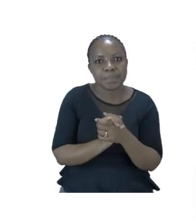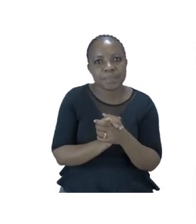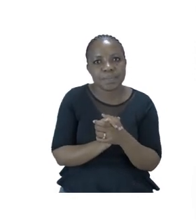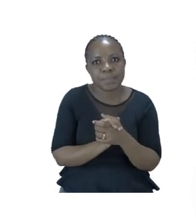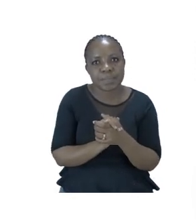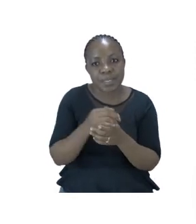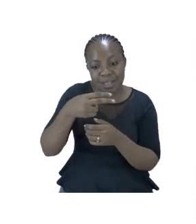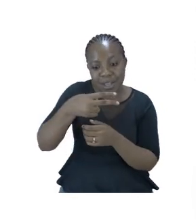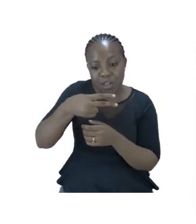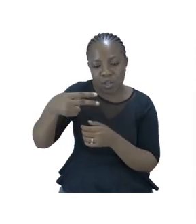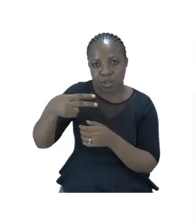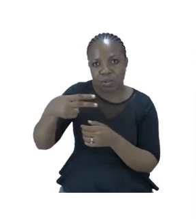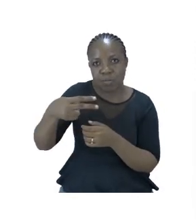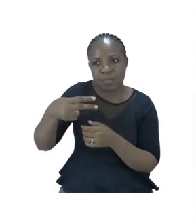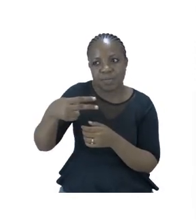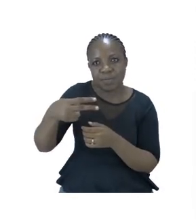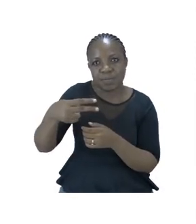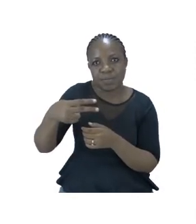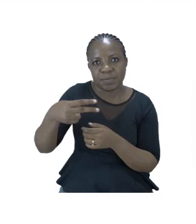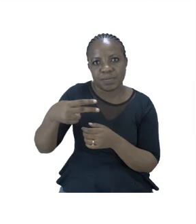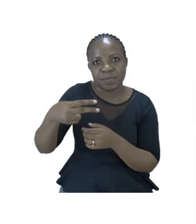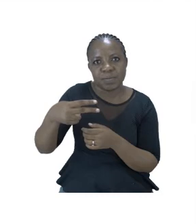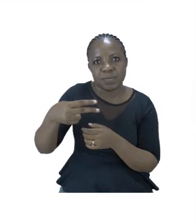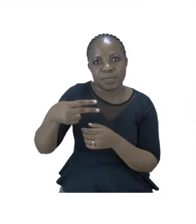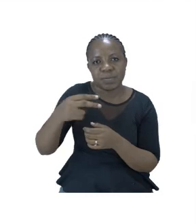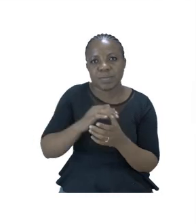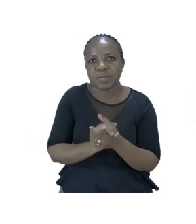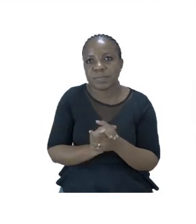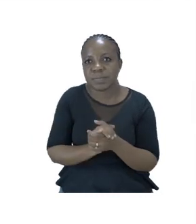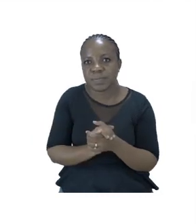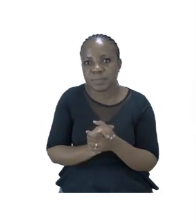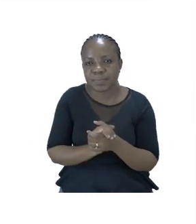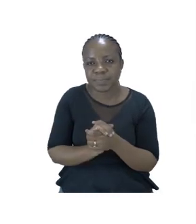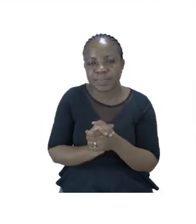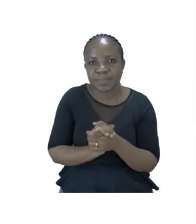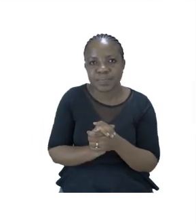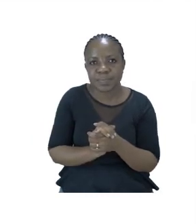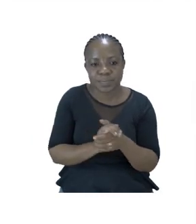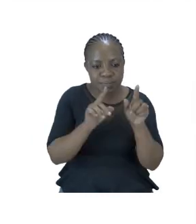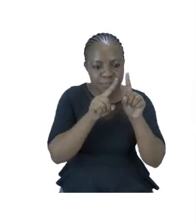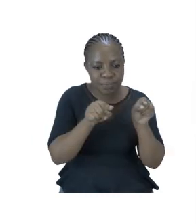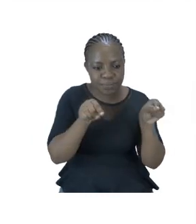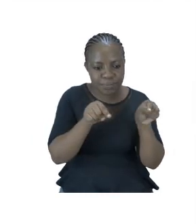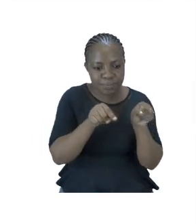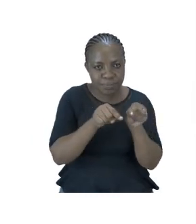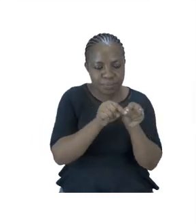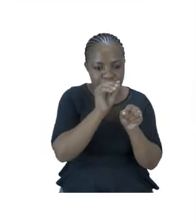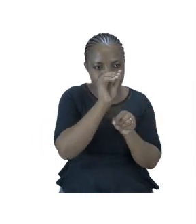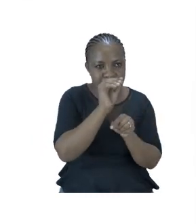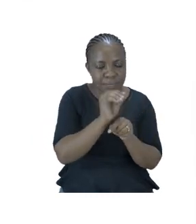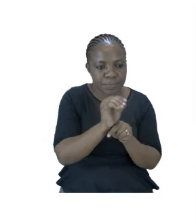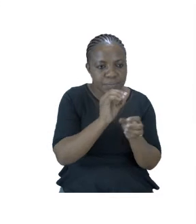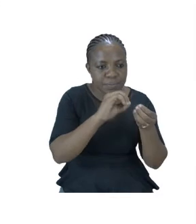sign was going to be your clue. But I know you are clever, so you are